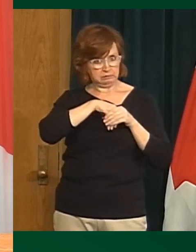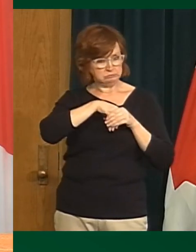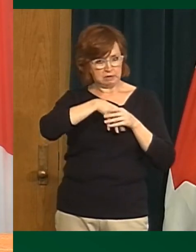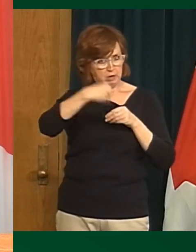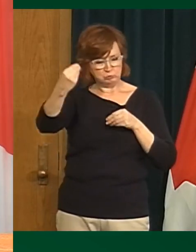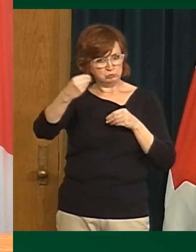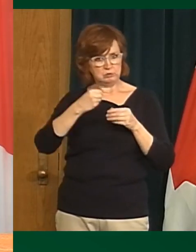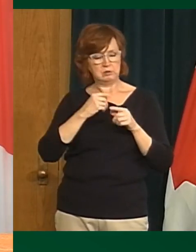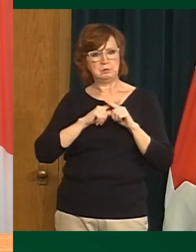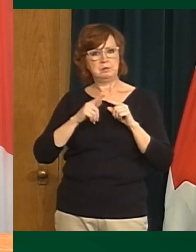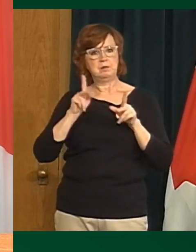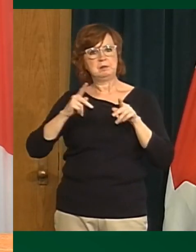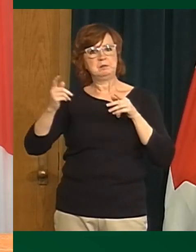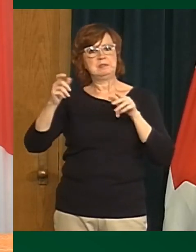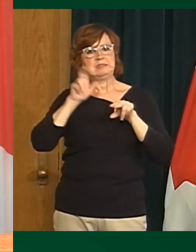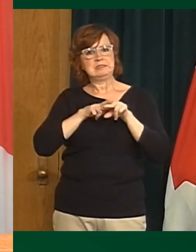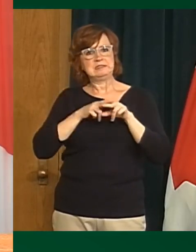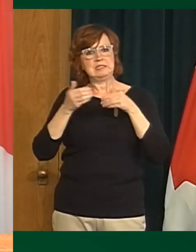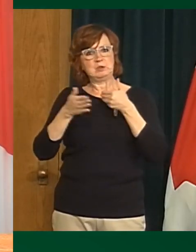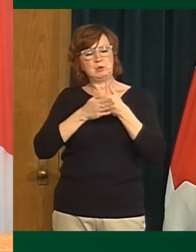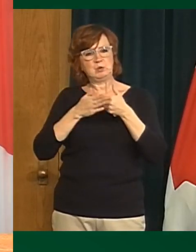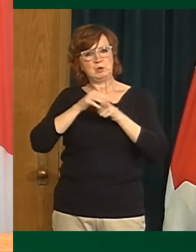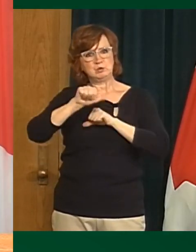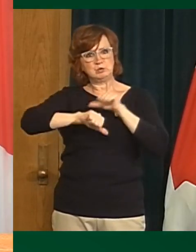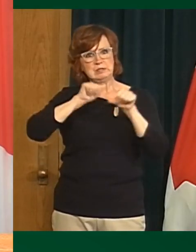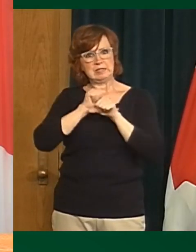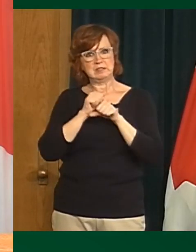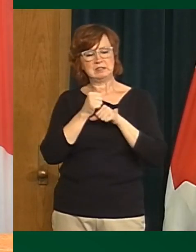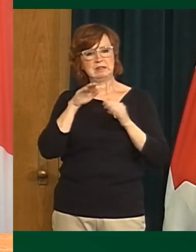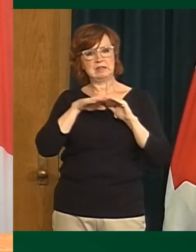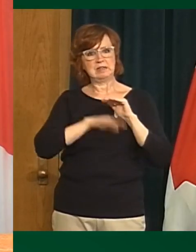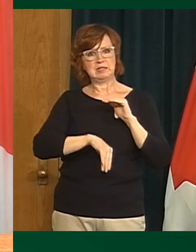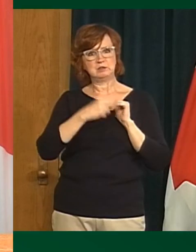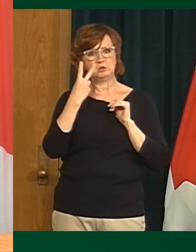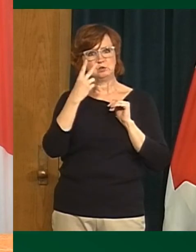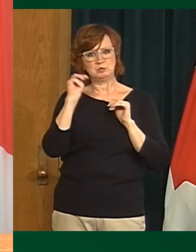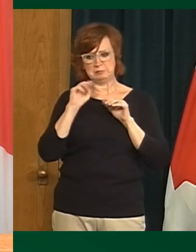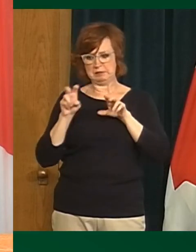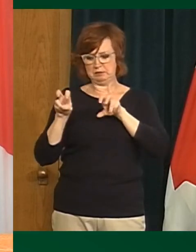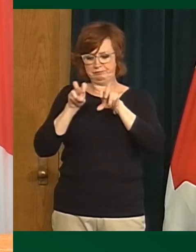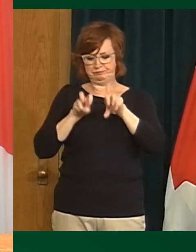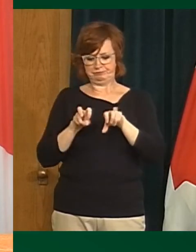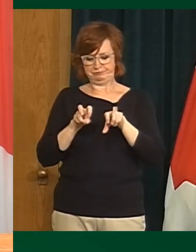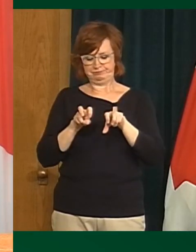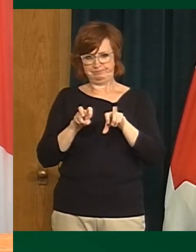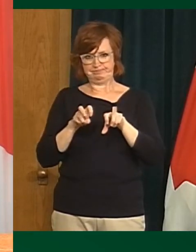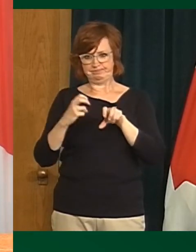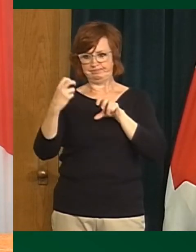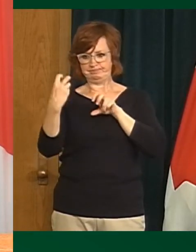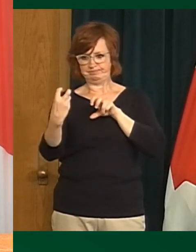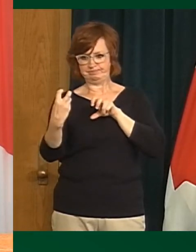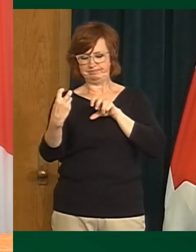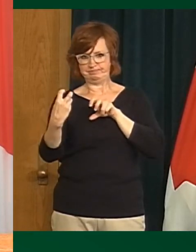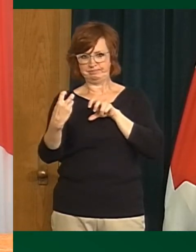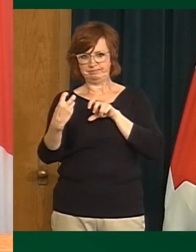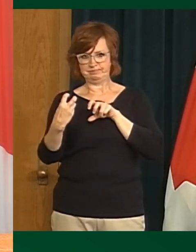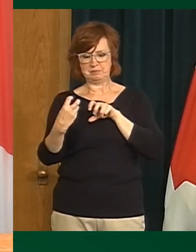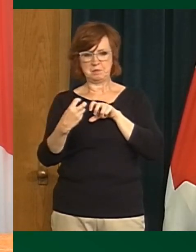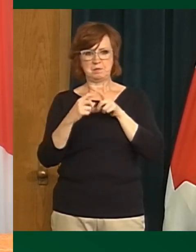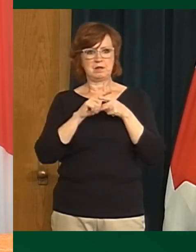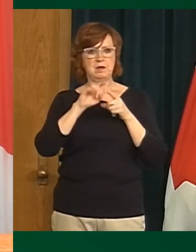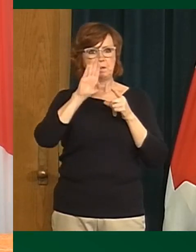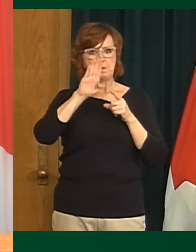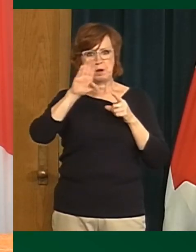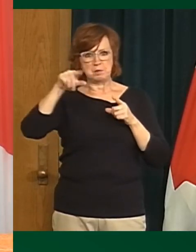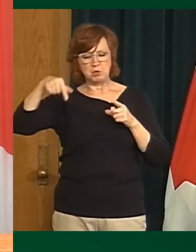they're closer than 2 meters, whether it's a barbecue or other social gathering, transmission happens, and we can understand why that happens.